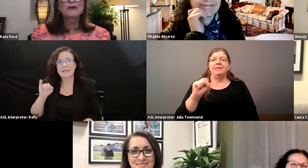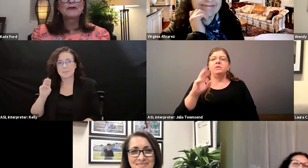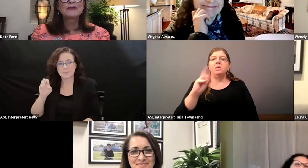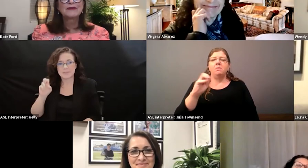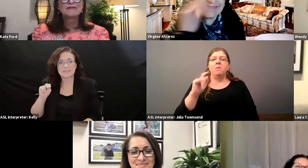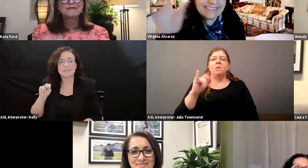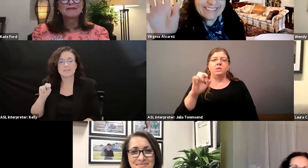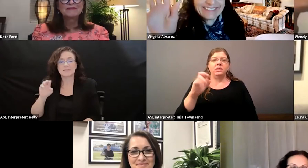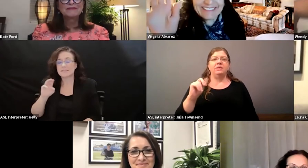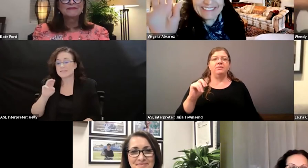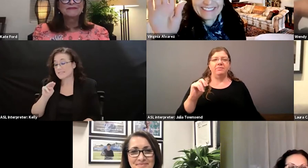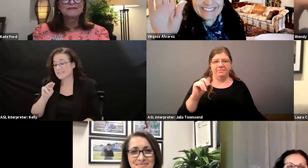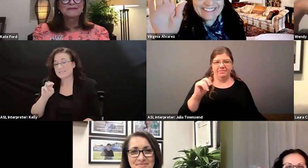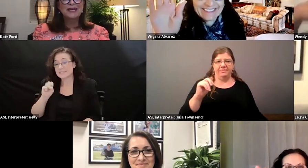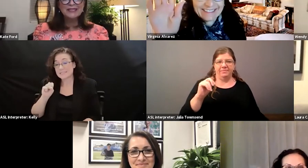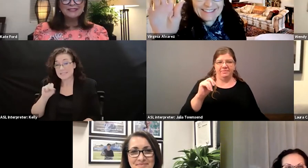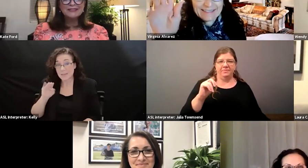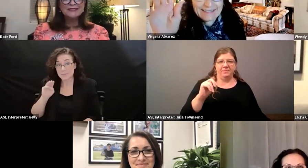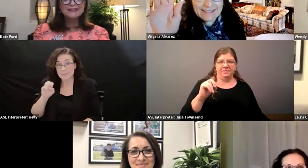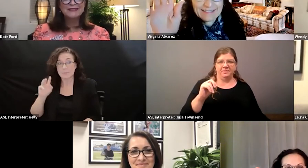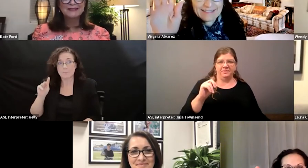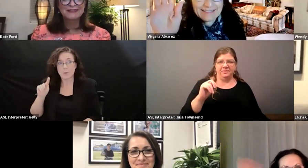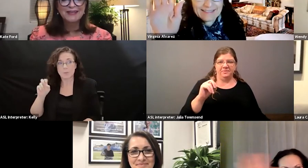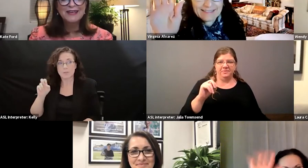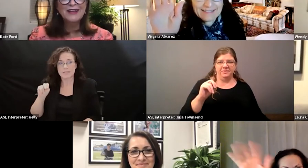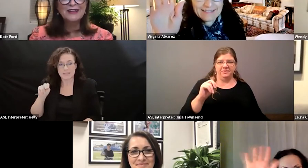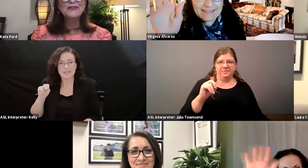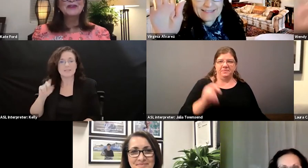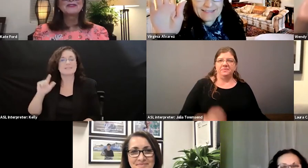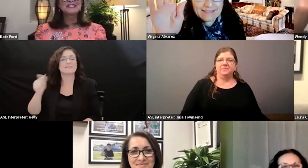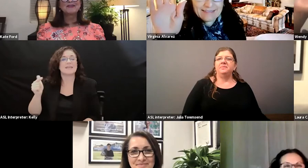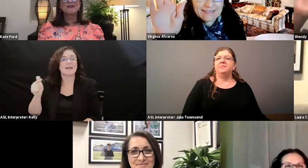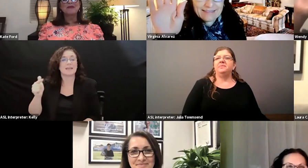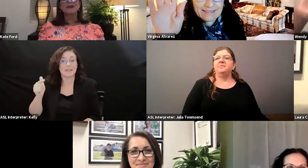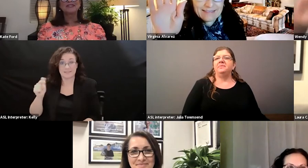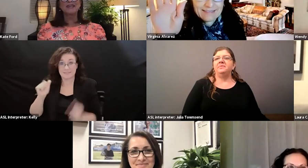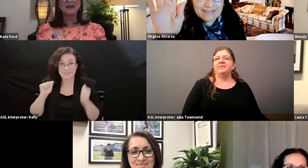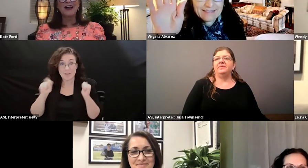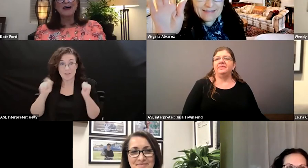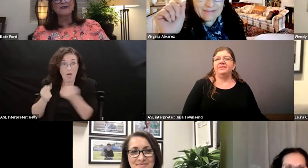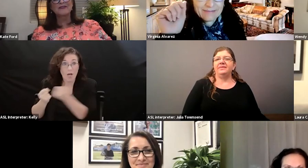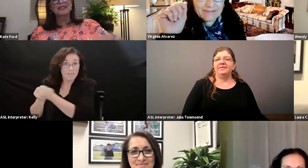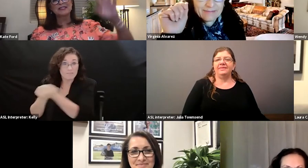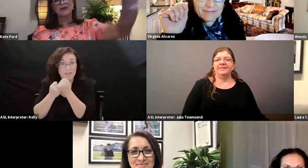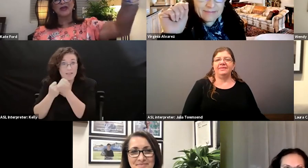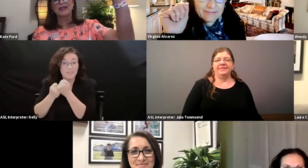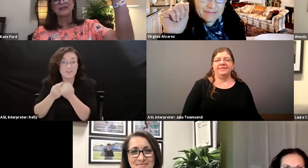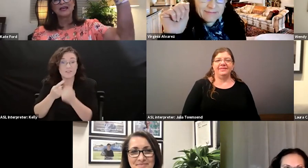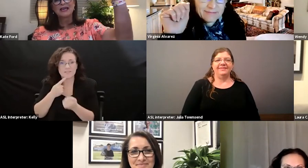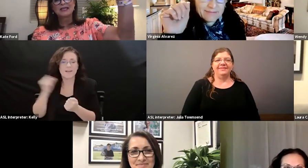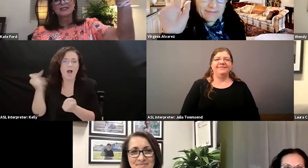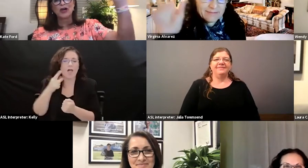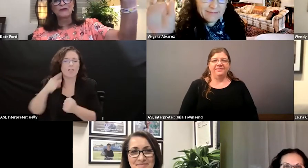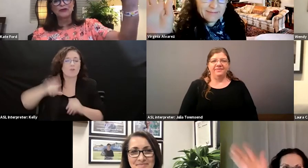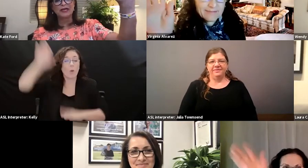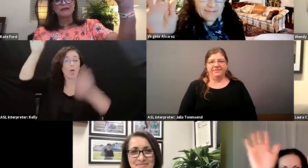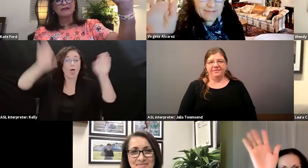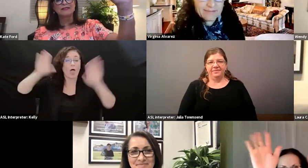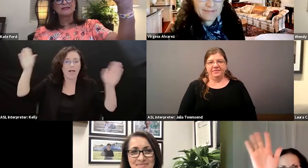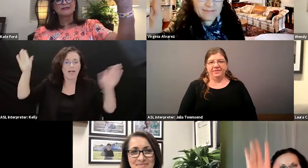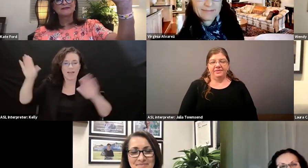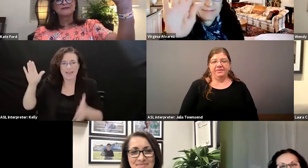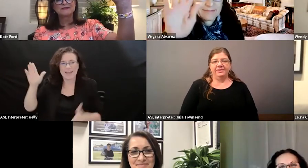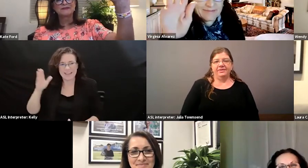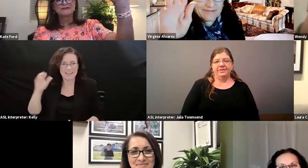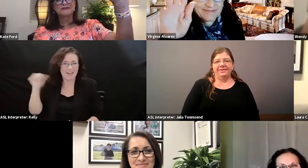in here hi oh i are raising your hand joyfully